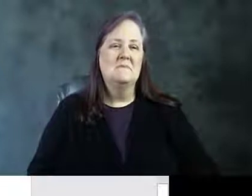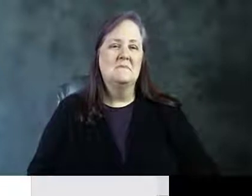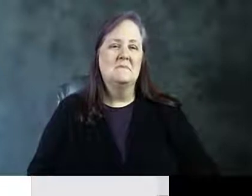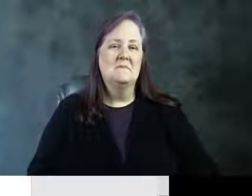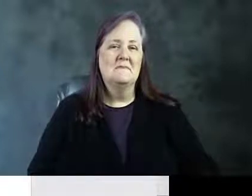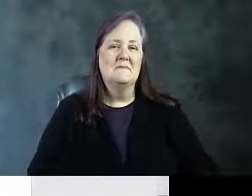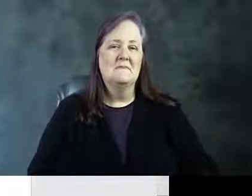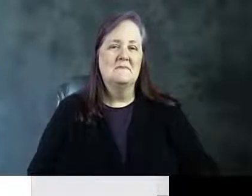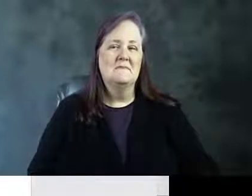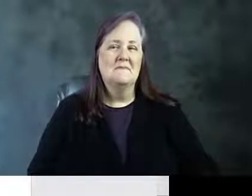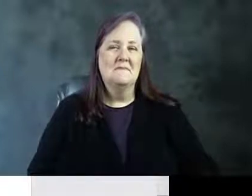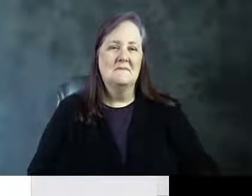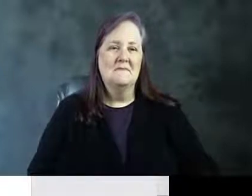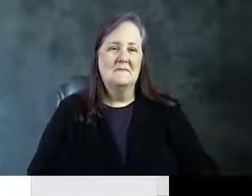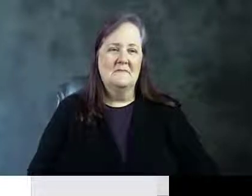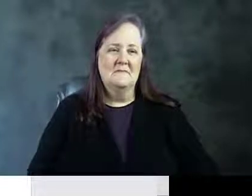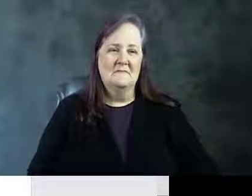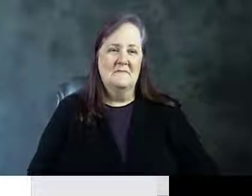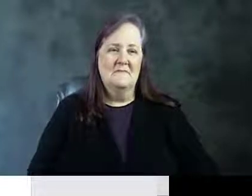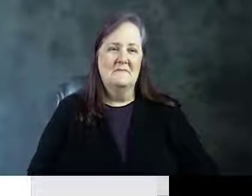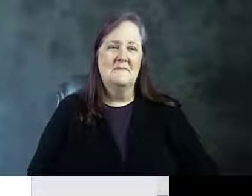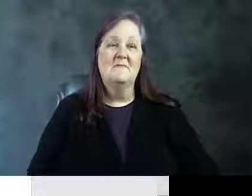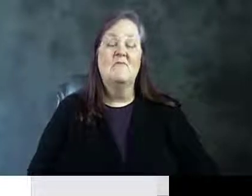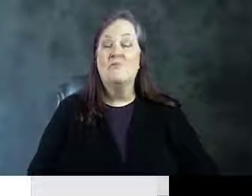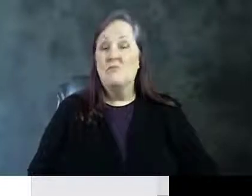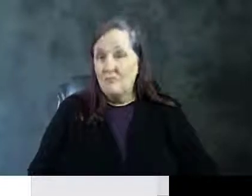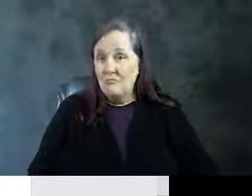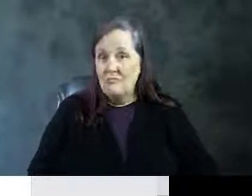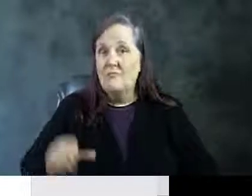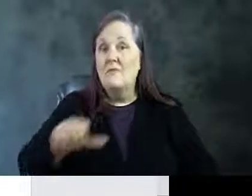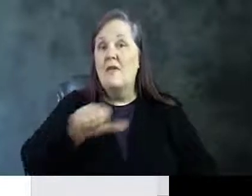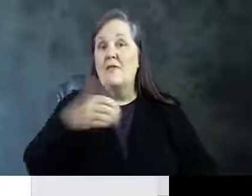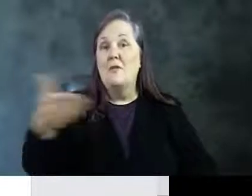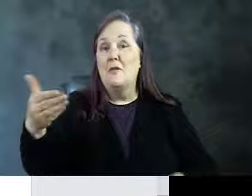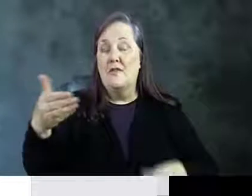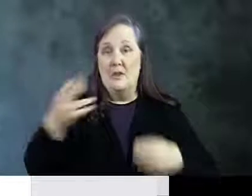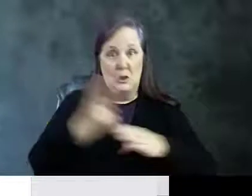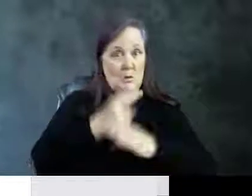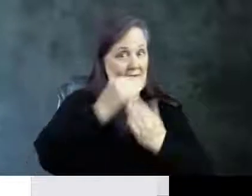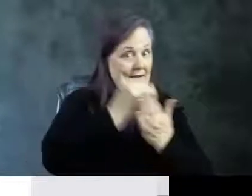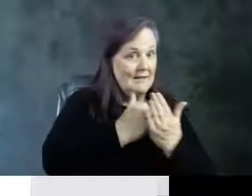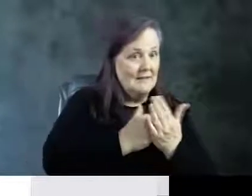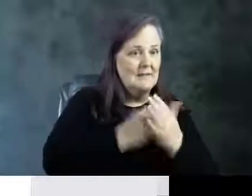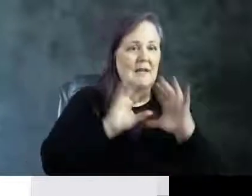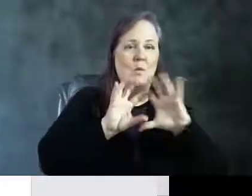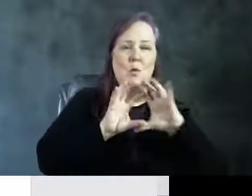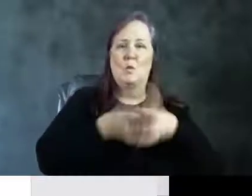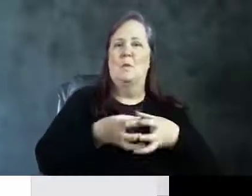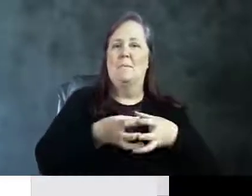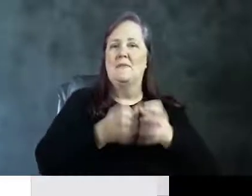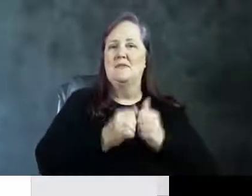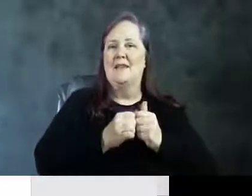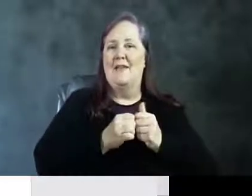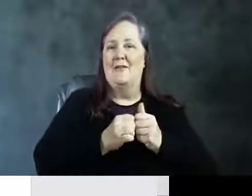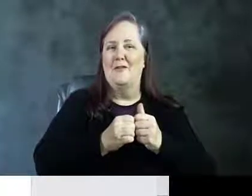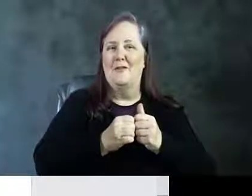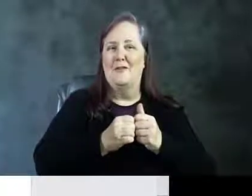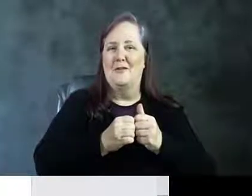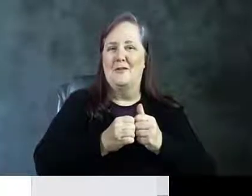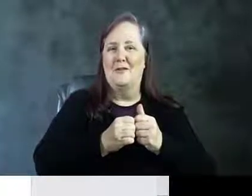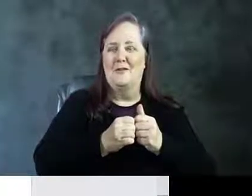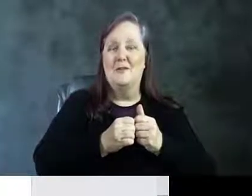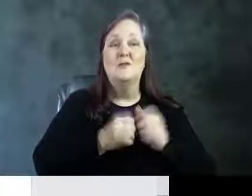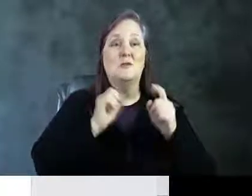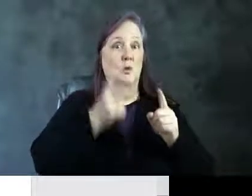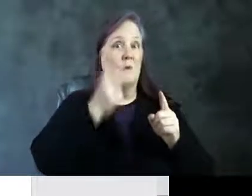and Resources. The other thing about using a list is it'll group them together. So you can visibly see when you're looking